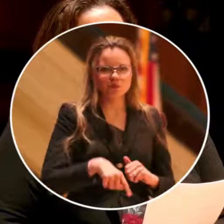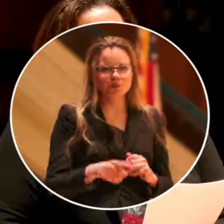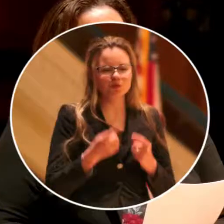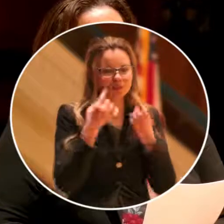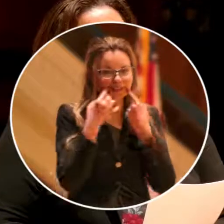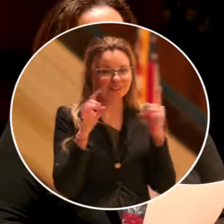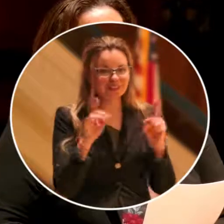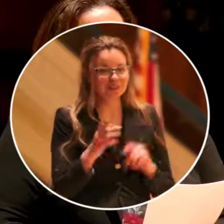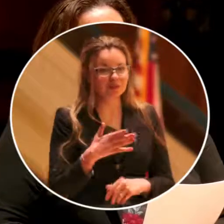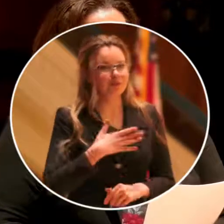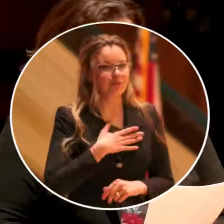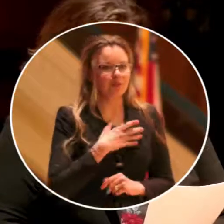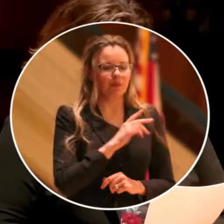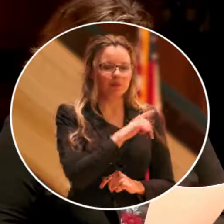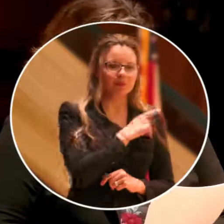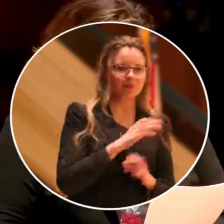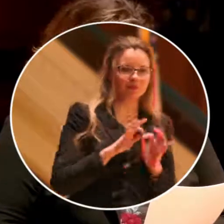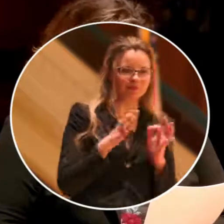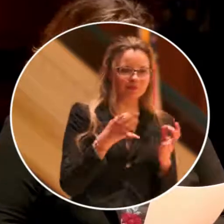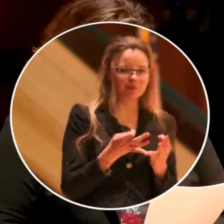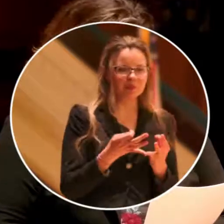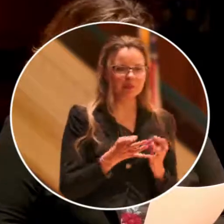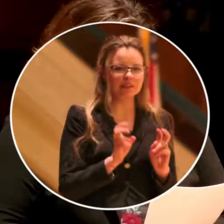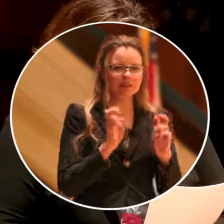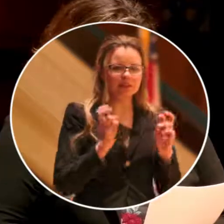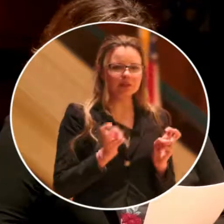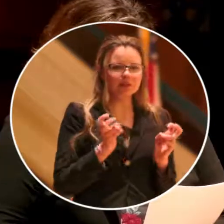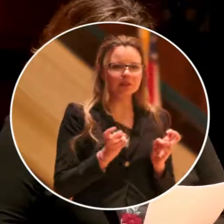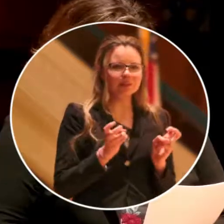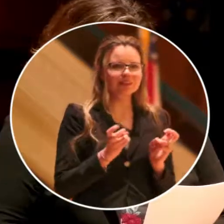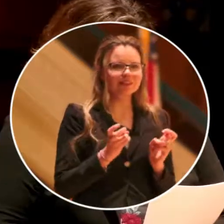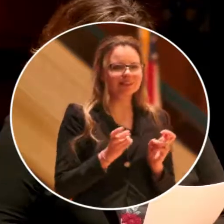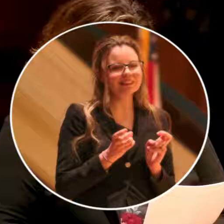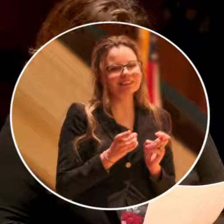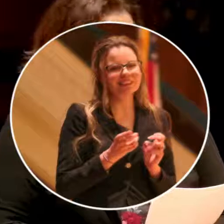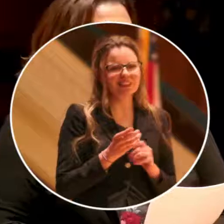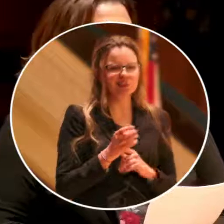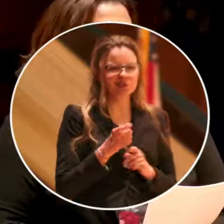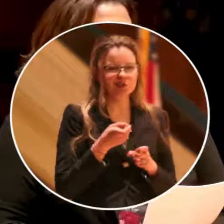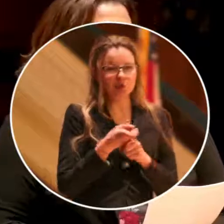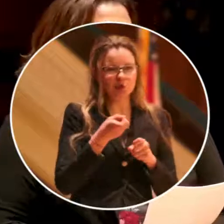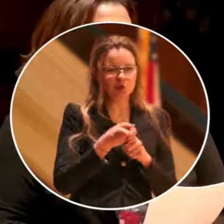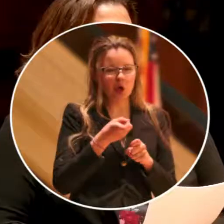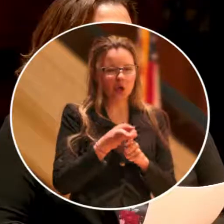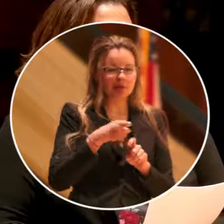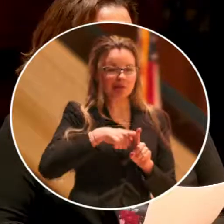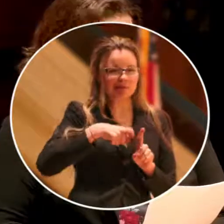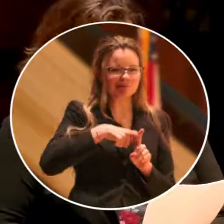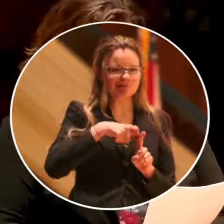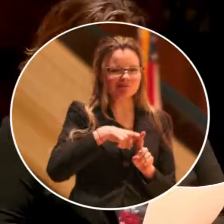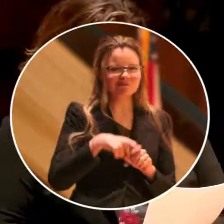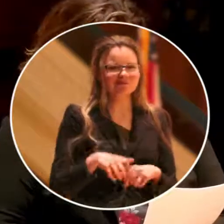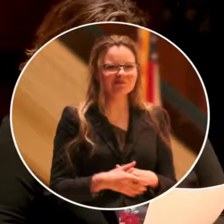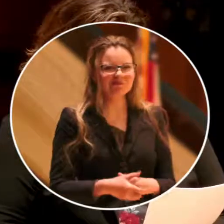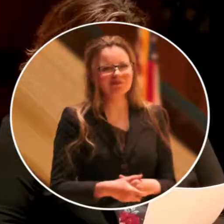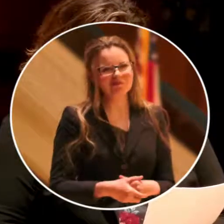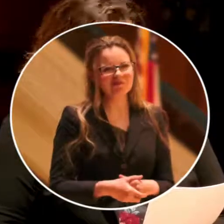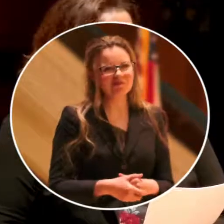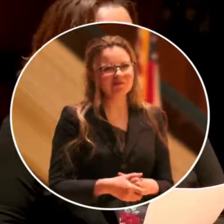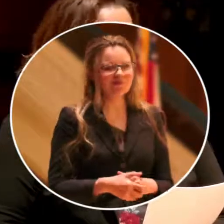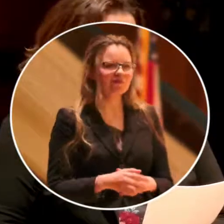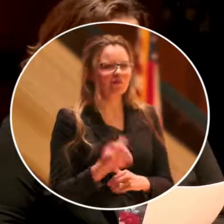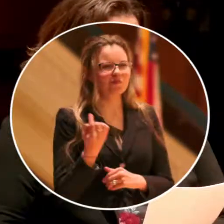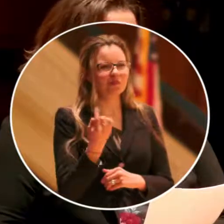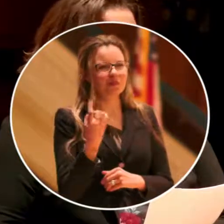my own family, they're the subject of our stories and also the butt of our jokes, and they always take it like a